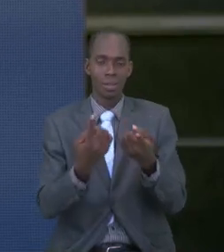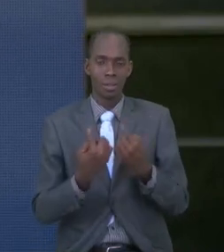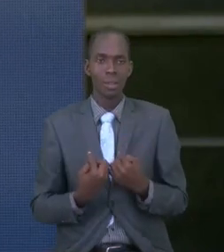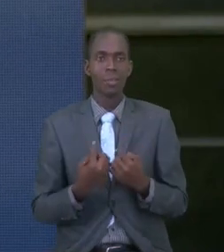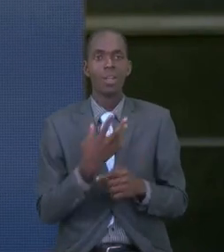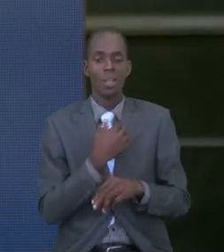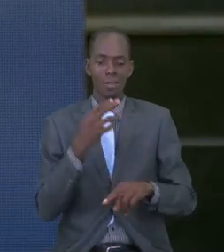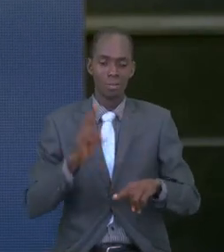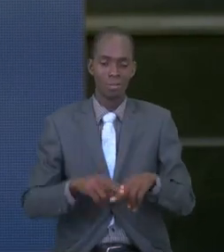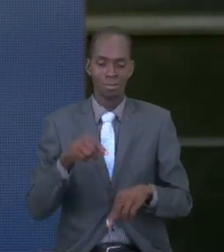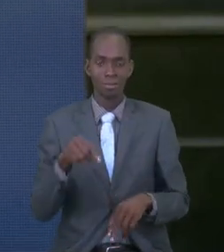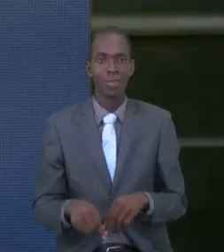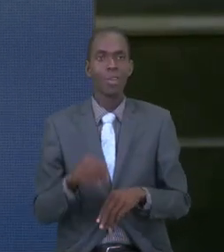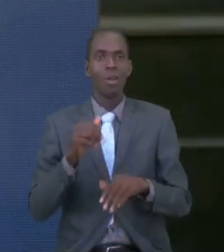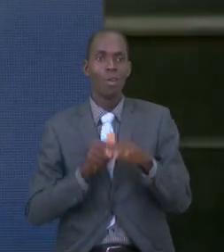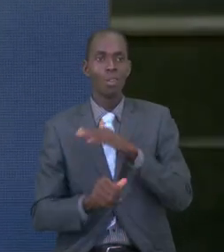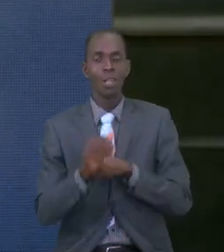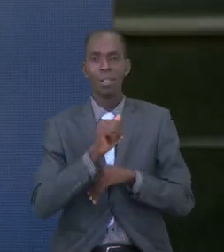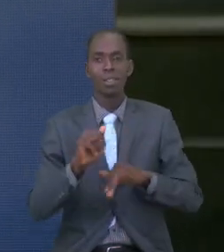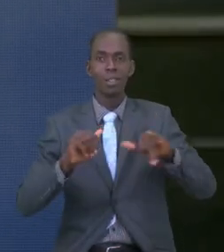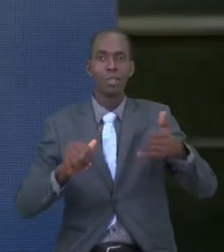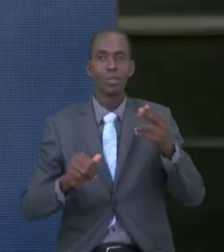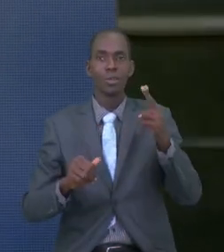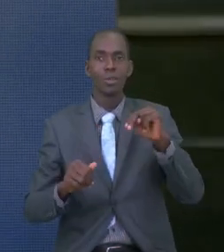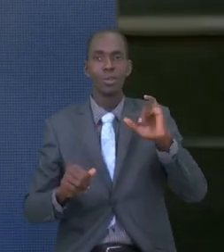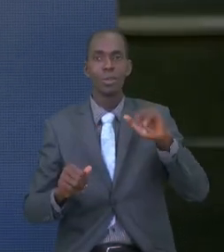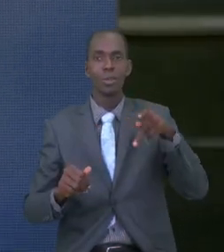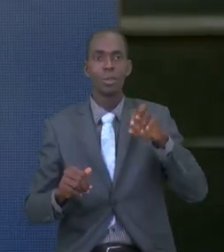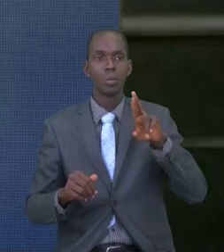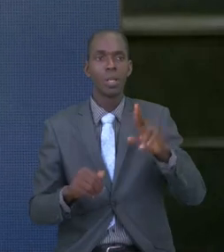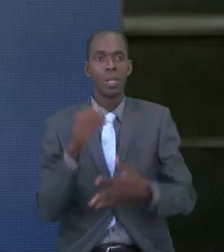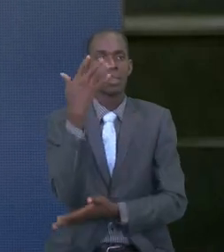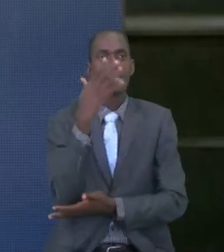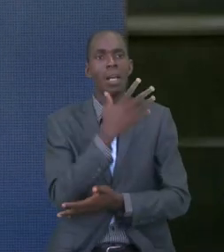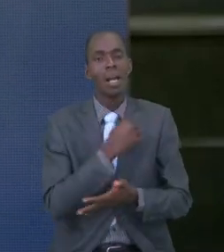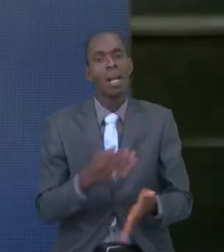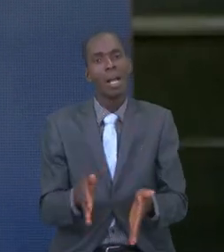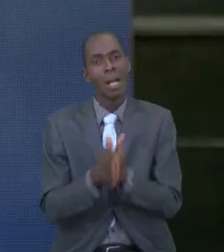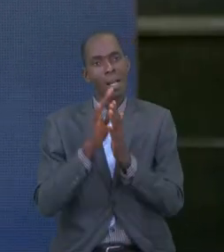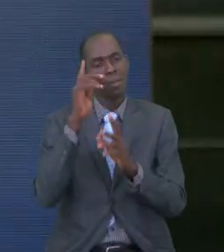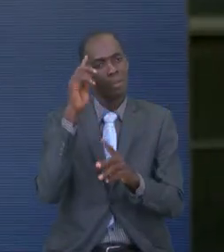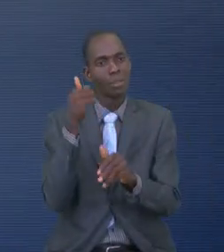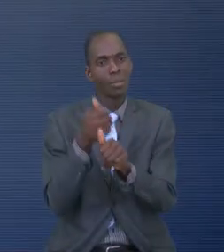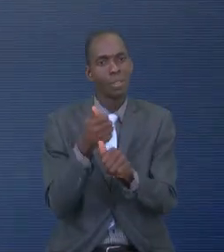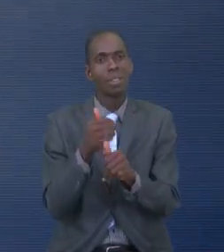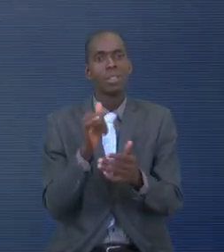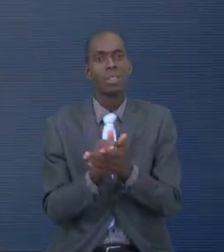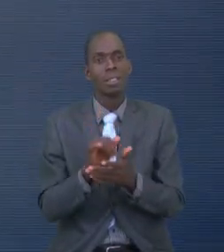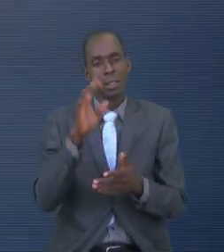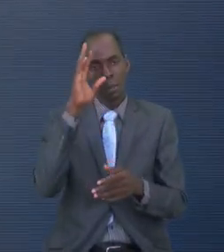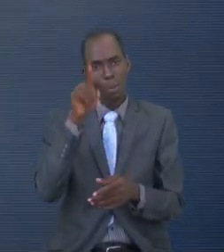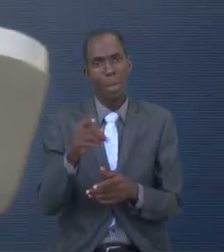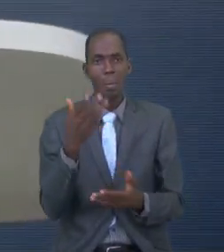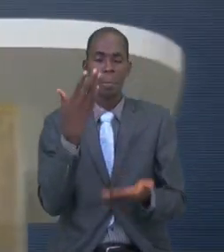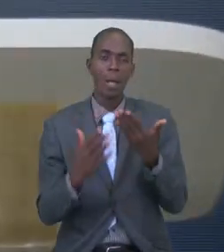sat down under a juniper tree and requested for himself that he might